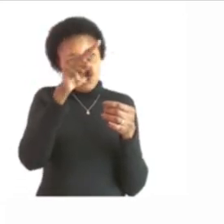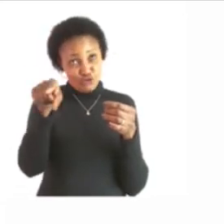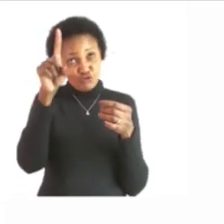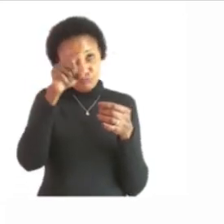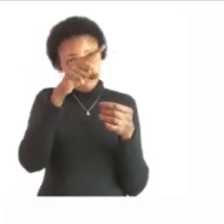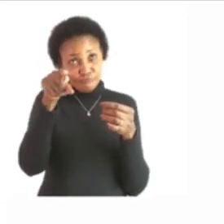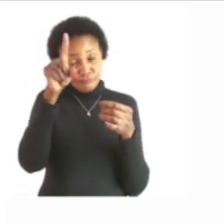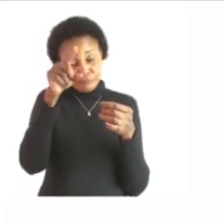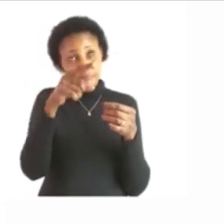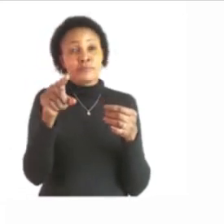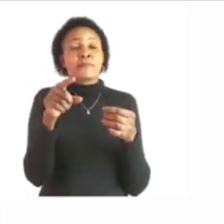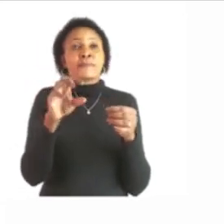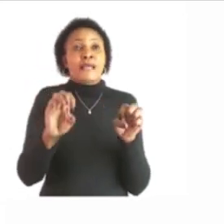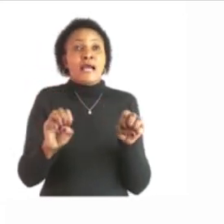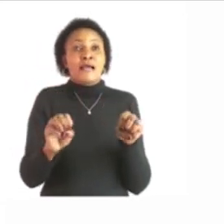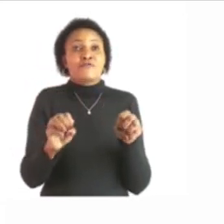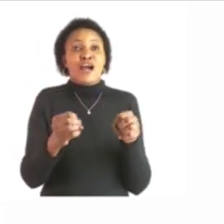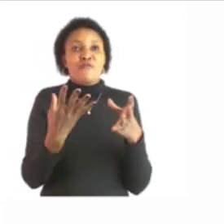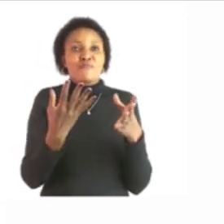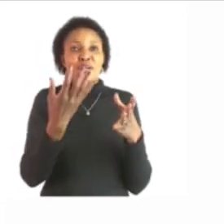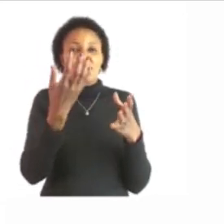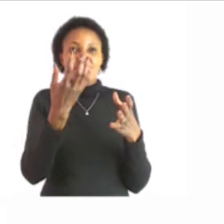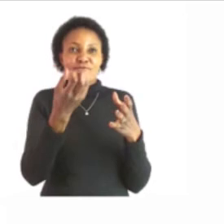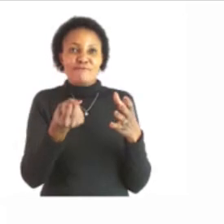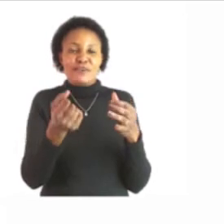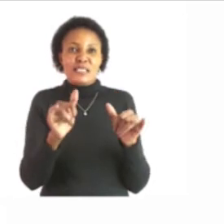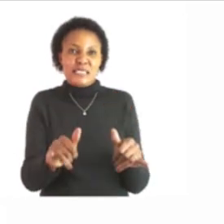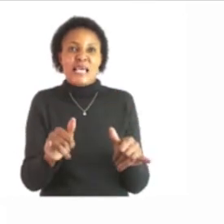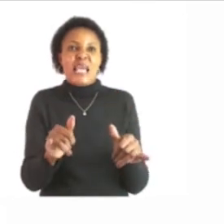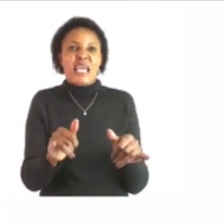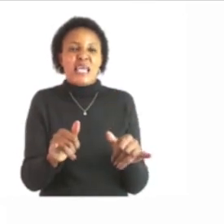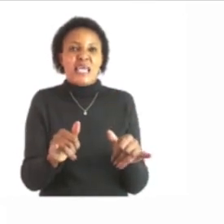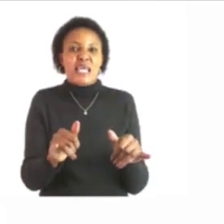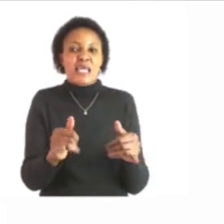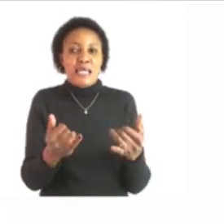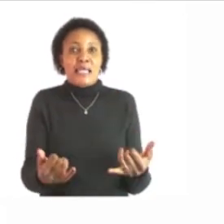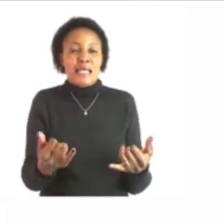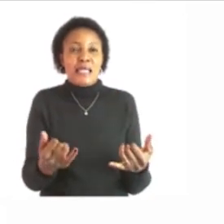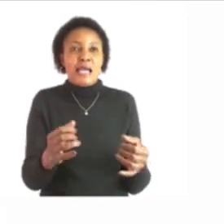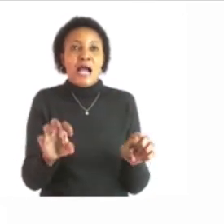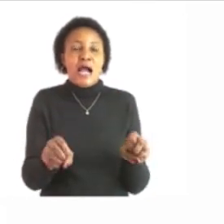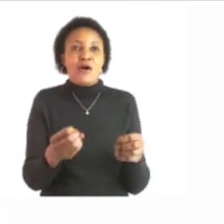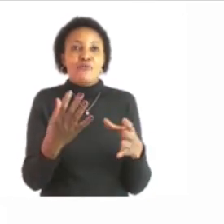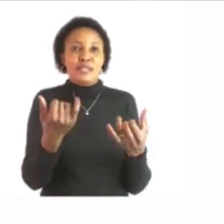out. Now how many are left? How many are left?